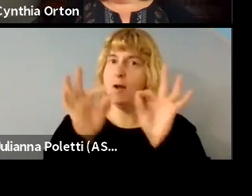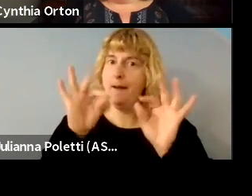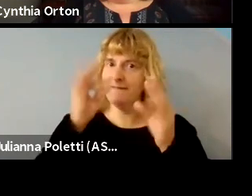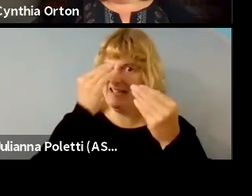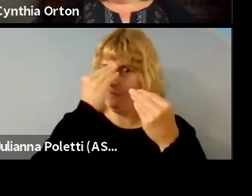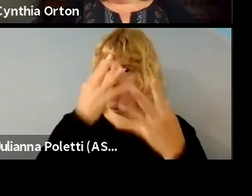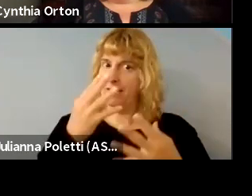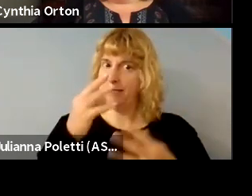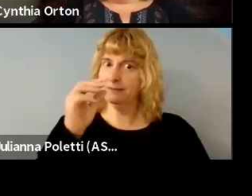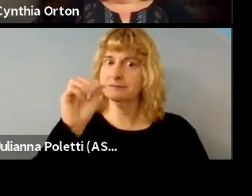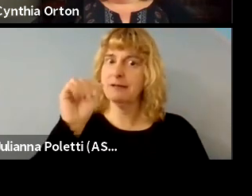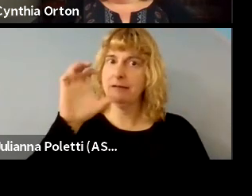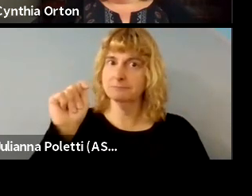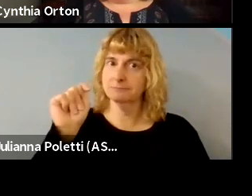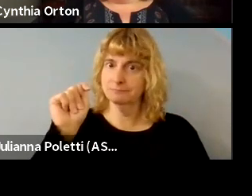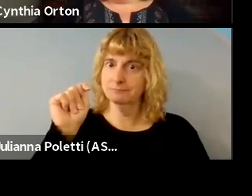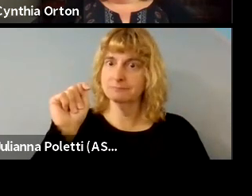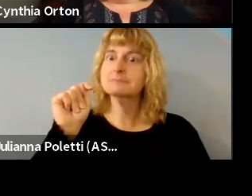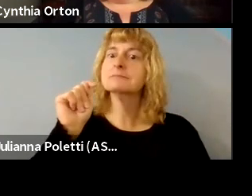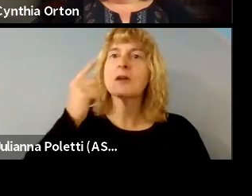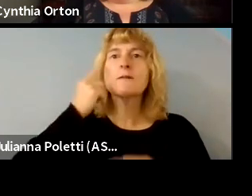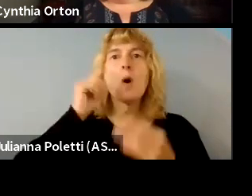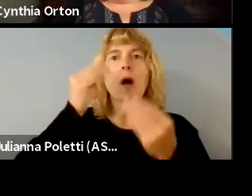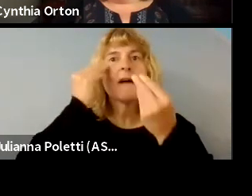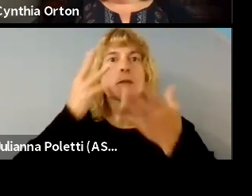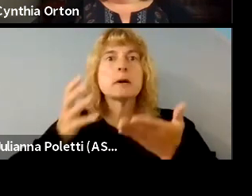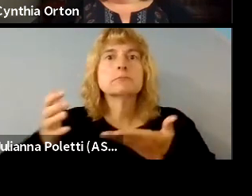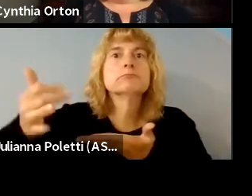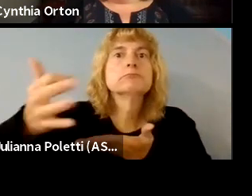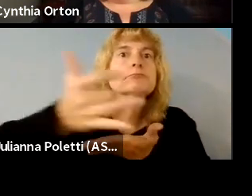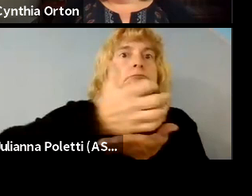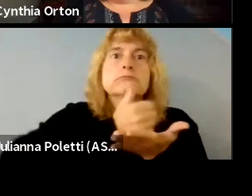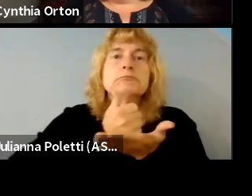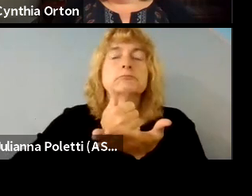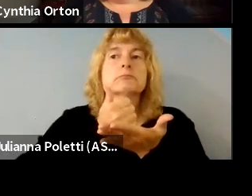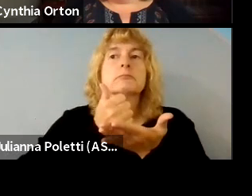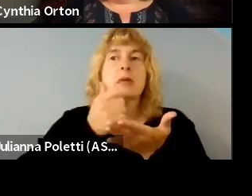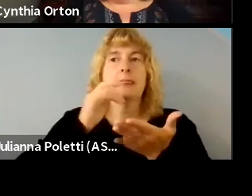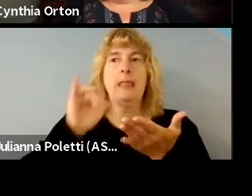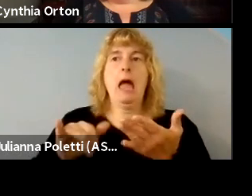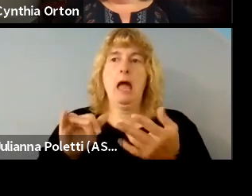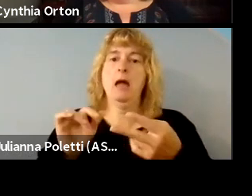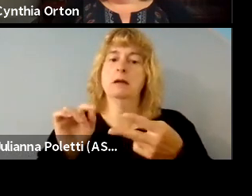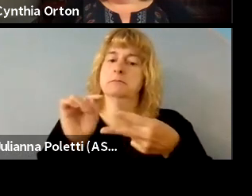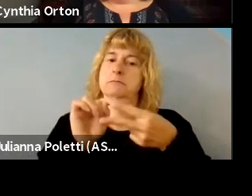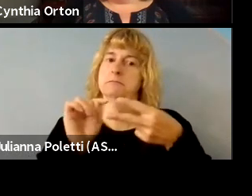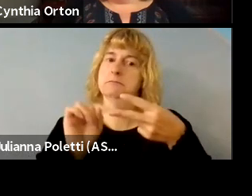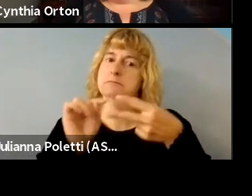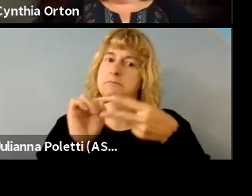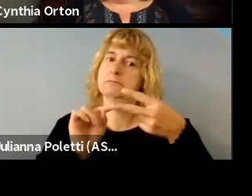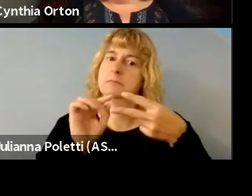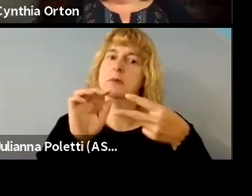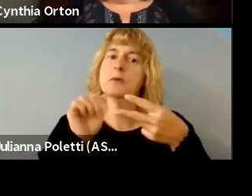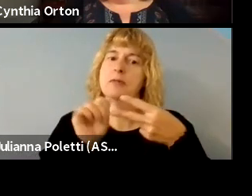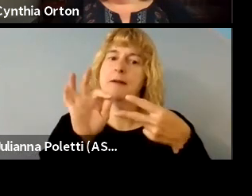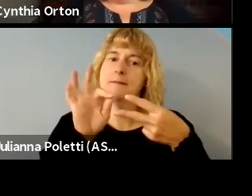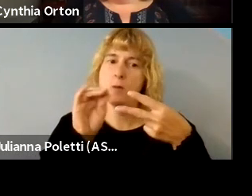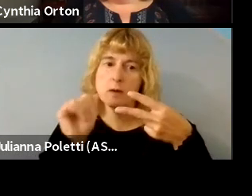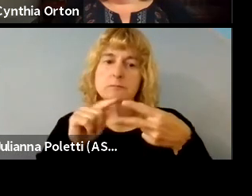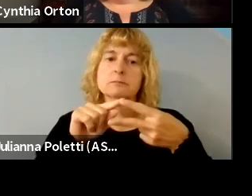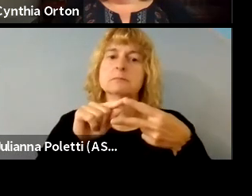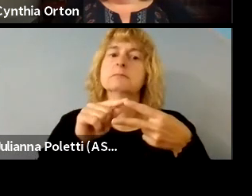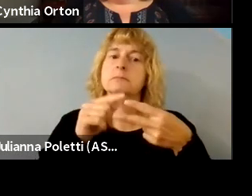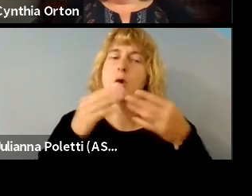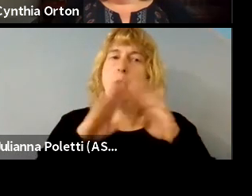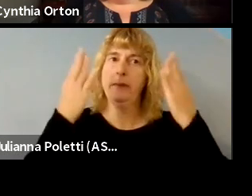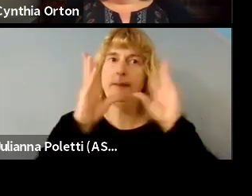gathering for the media, those 2 statutes are certainly arrows in their